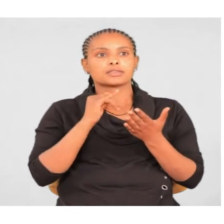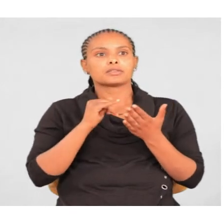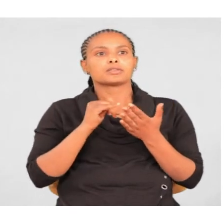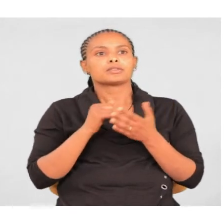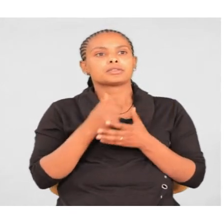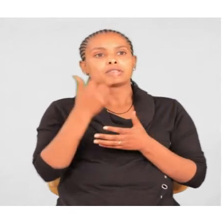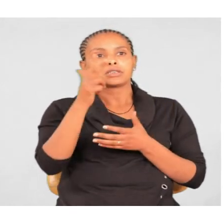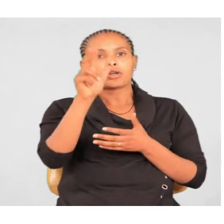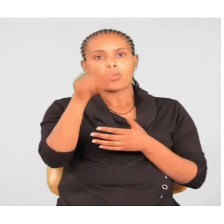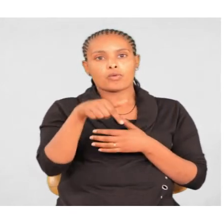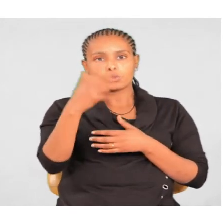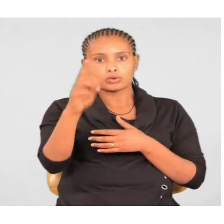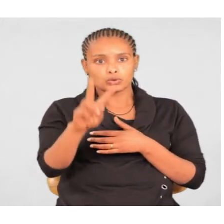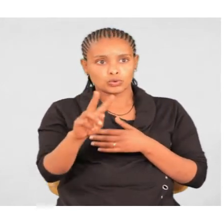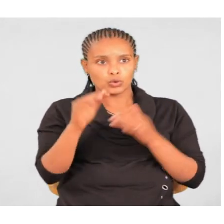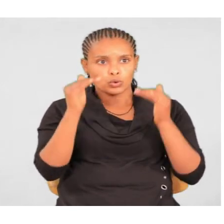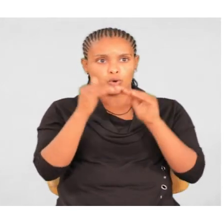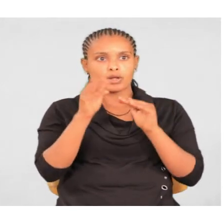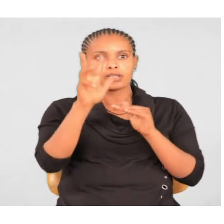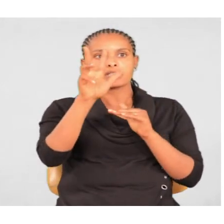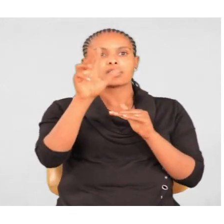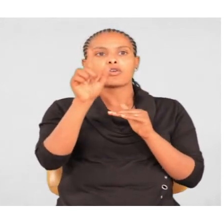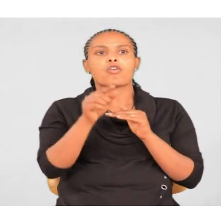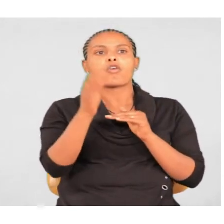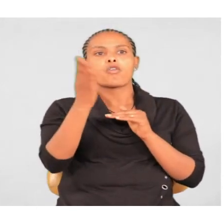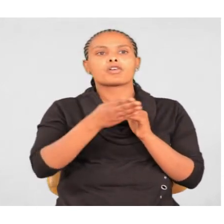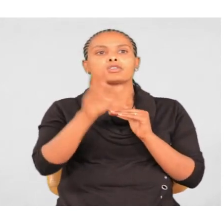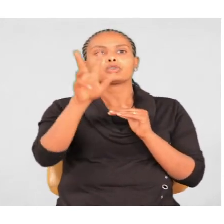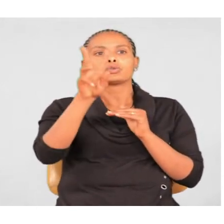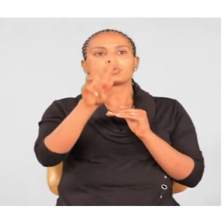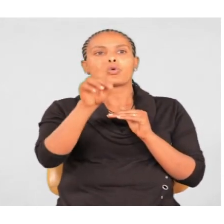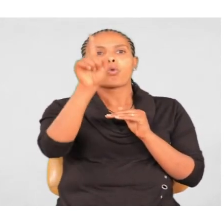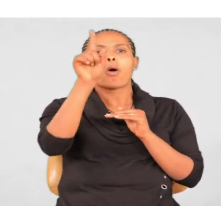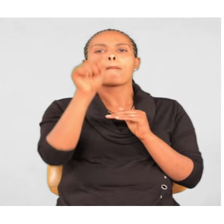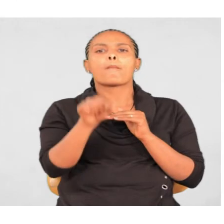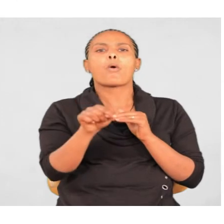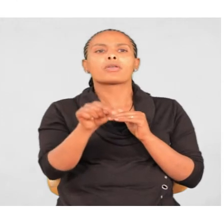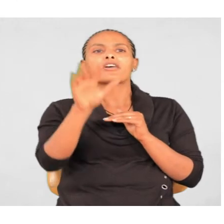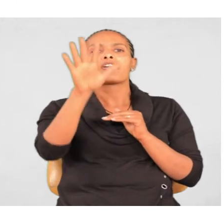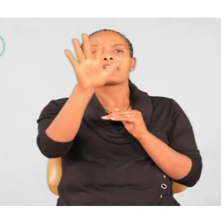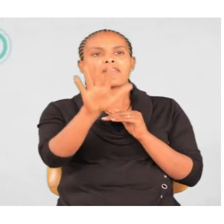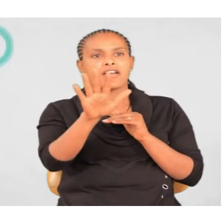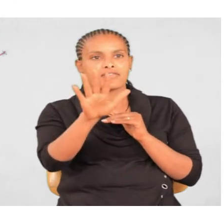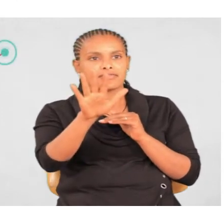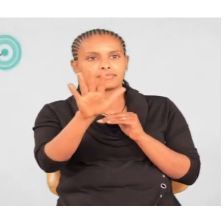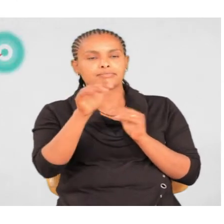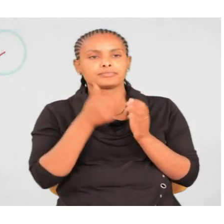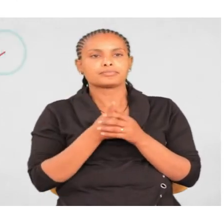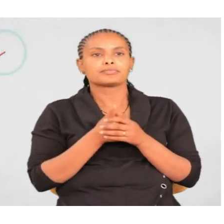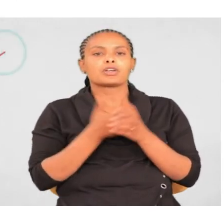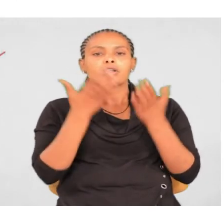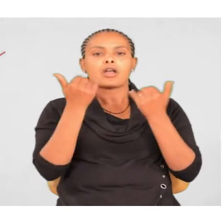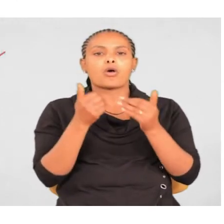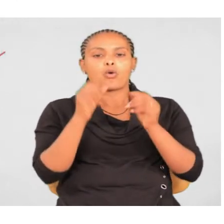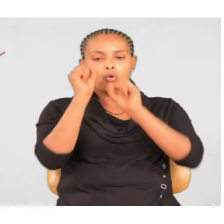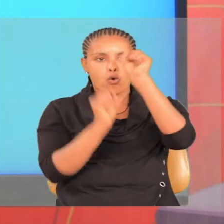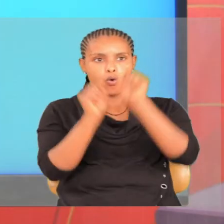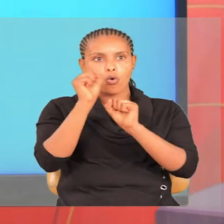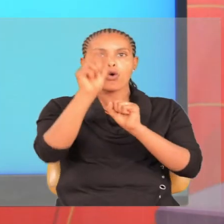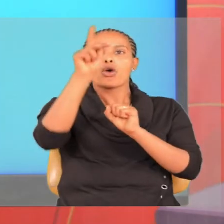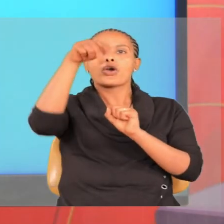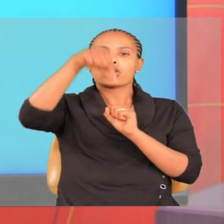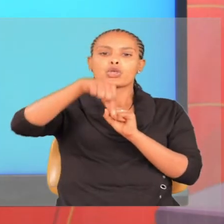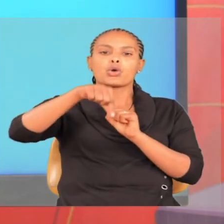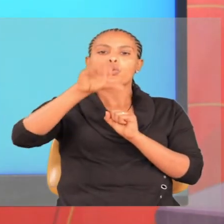over 2 equal 3 over 2, which is 1.5. Now compare